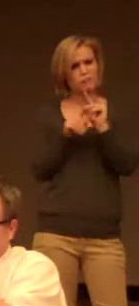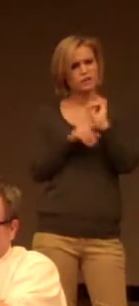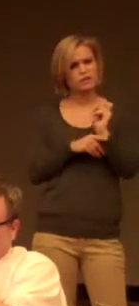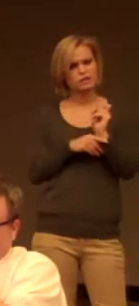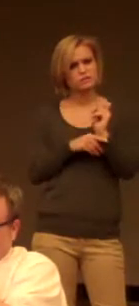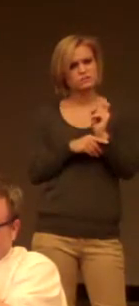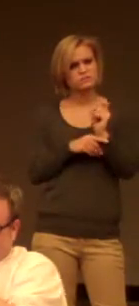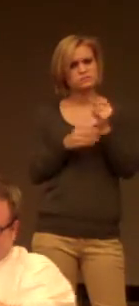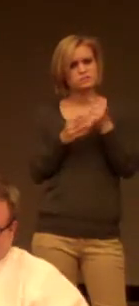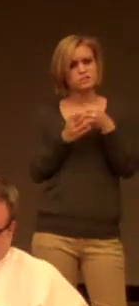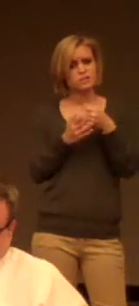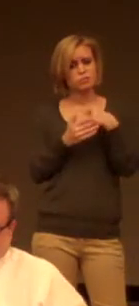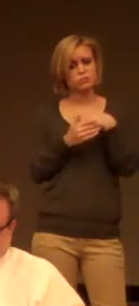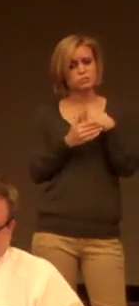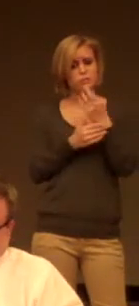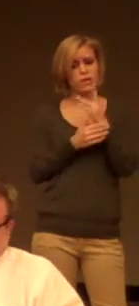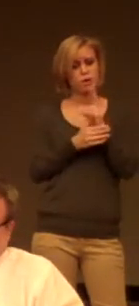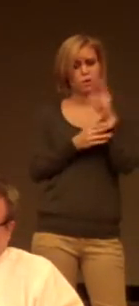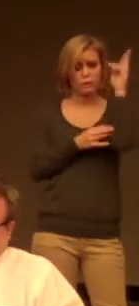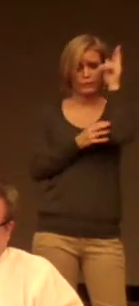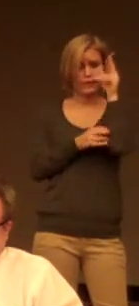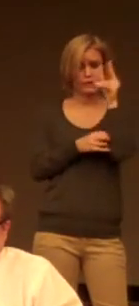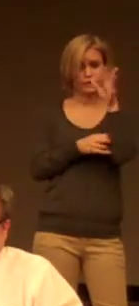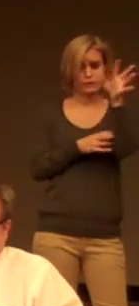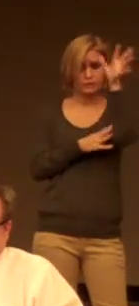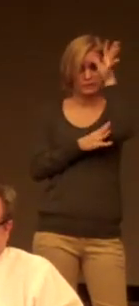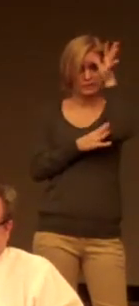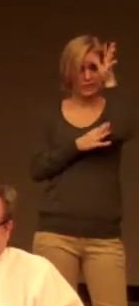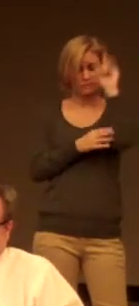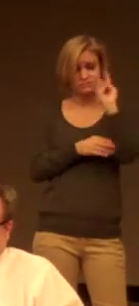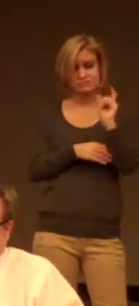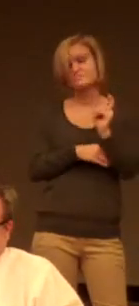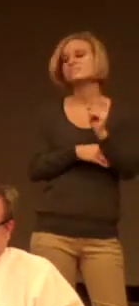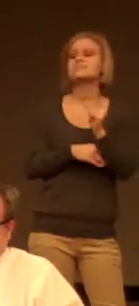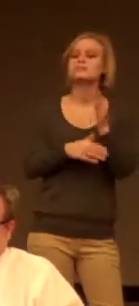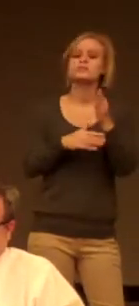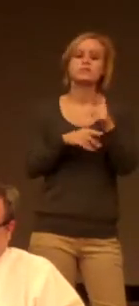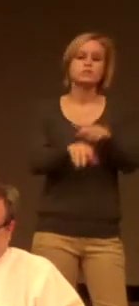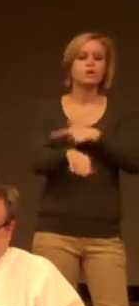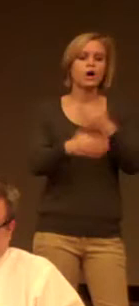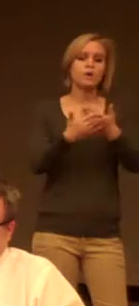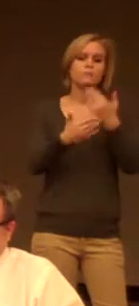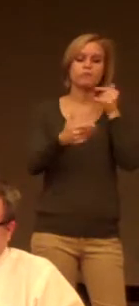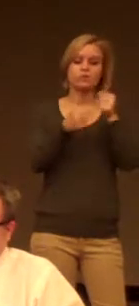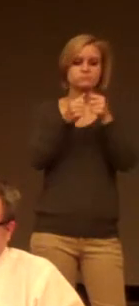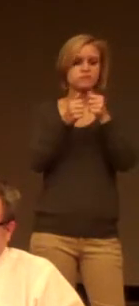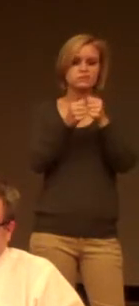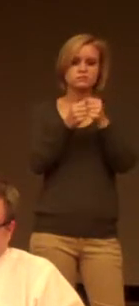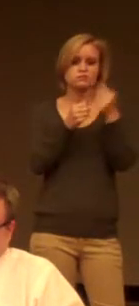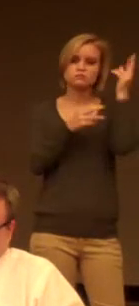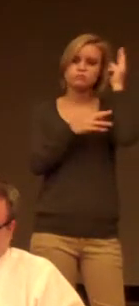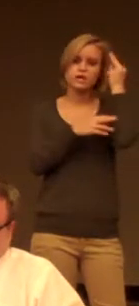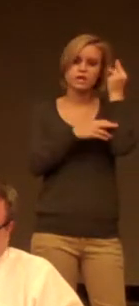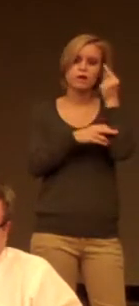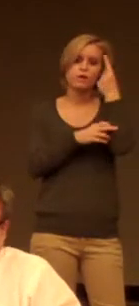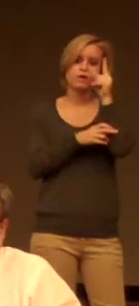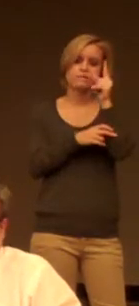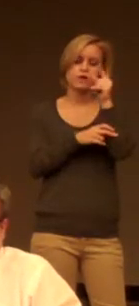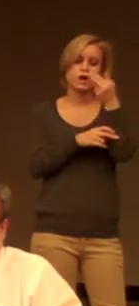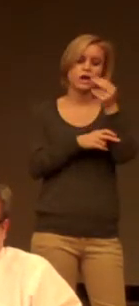Physically radio. Long before texting, there was radio for high school kids. Okay.